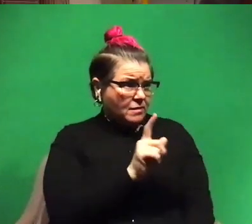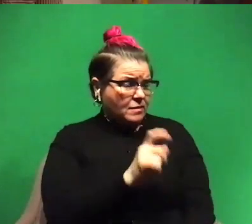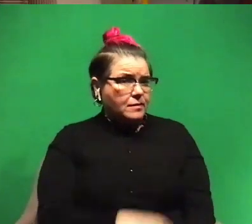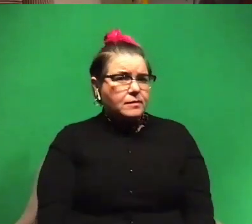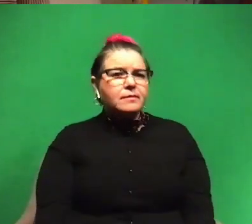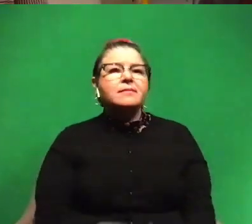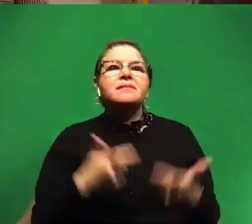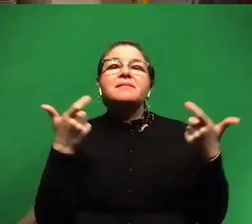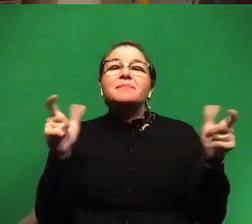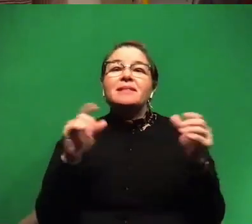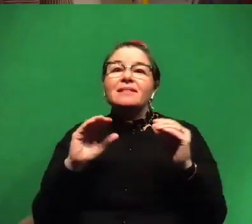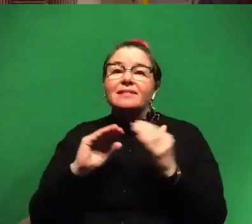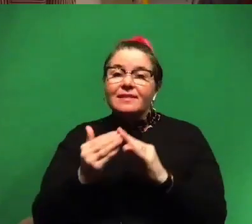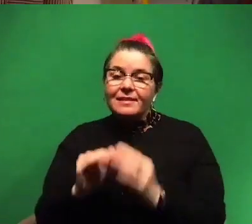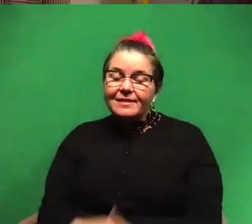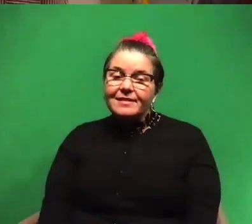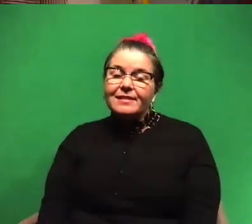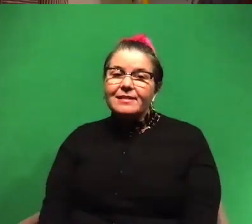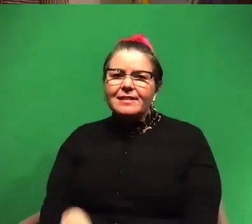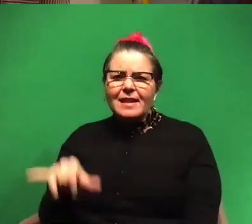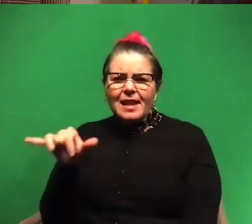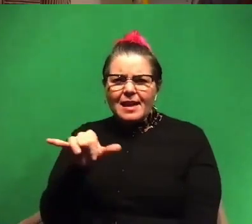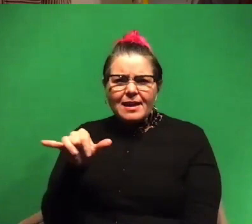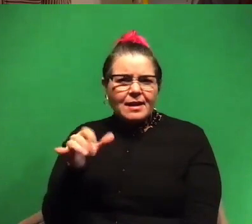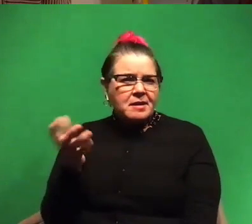Big cities. Like to,